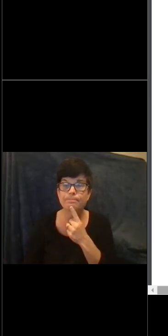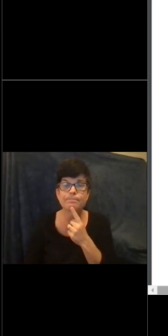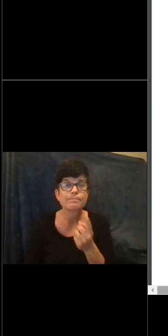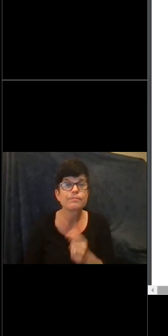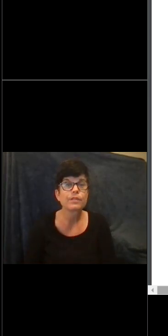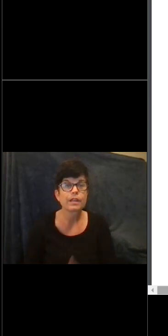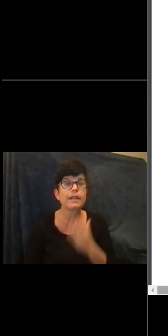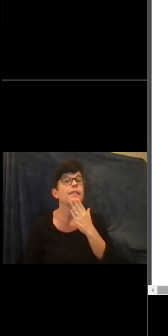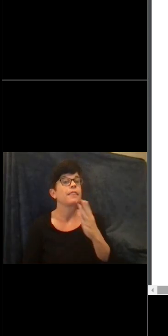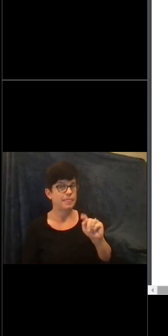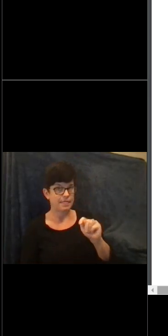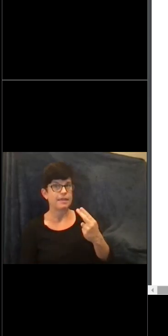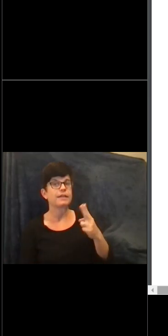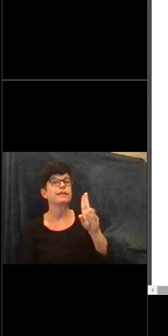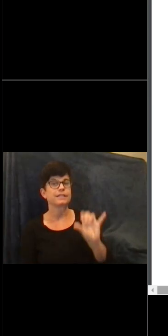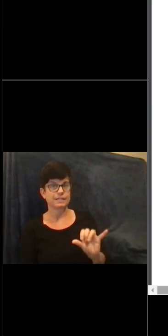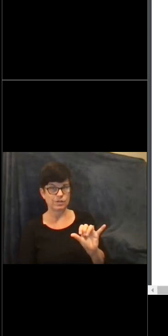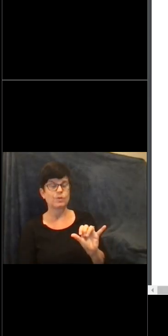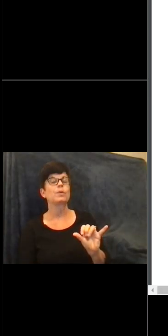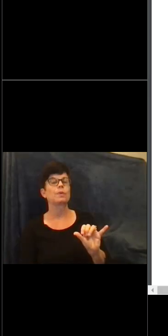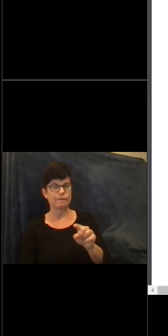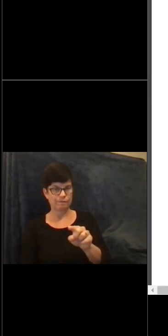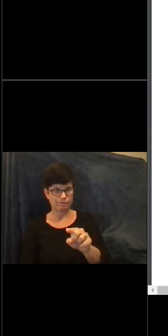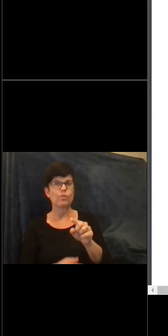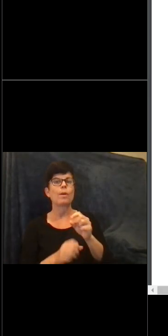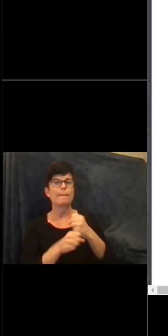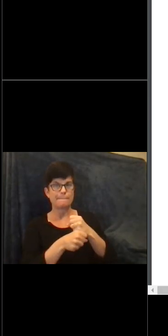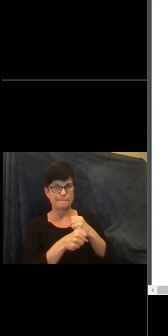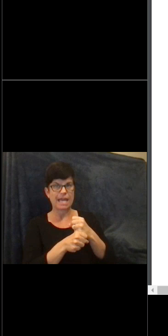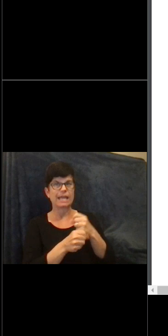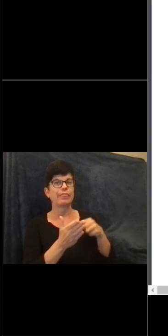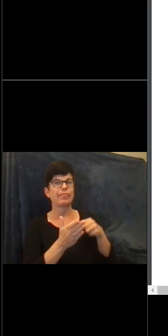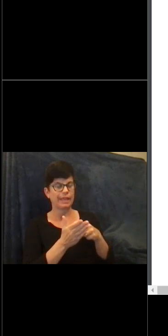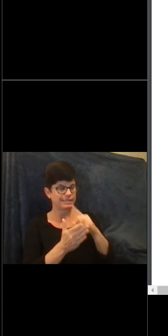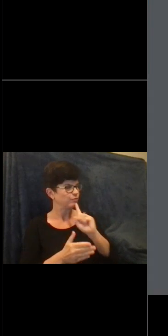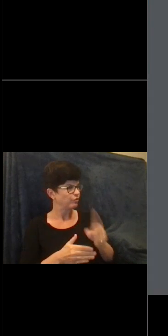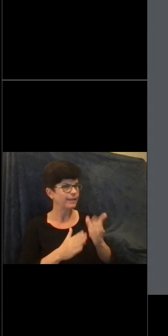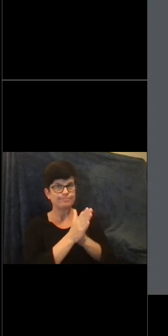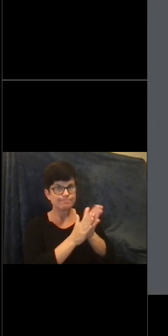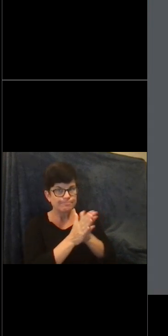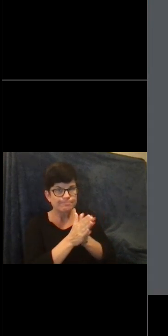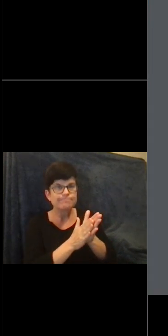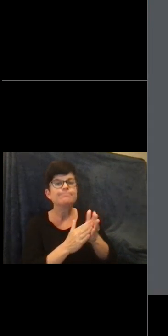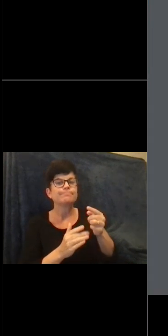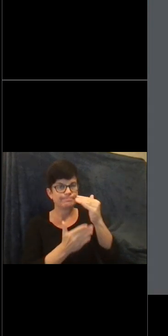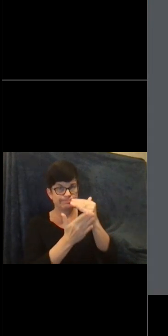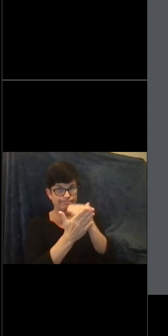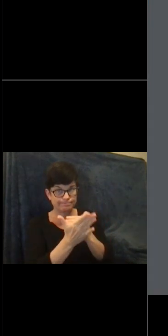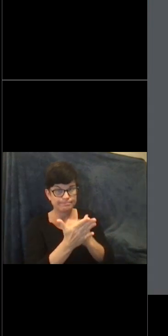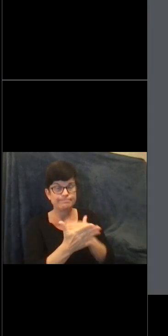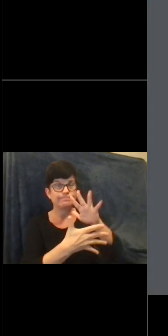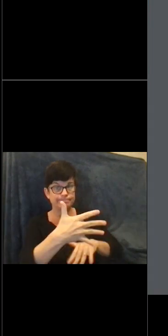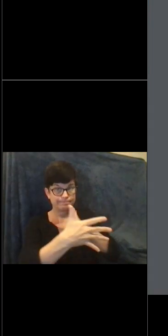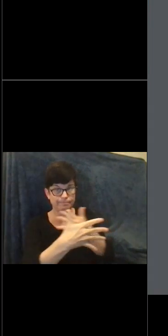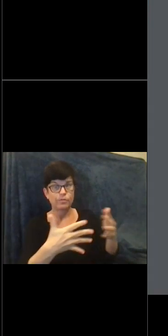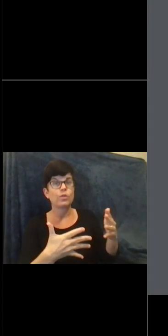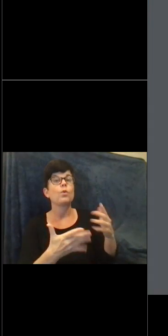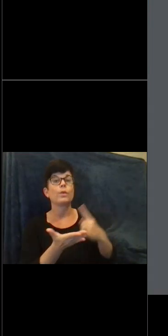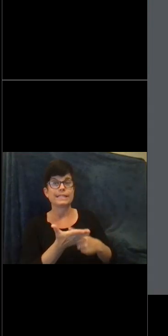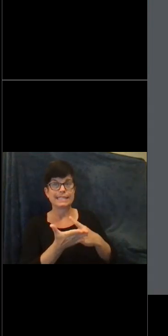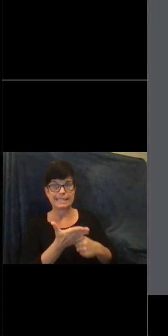Thank you, Tui, for putting this together and being proactive. I know that we talked about the board has talked